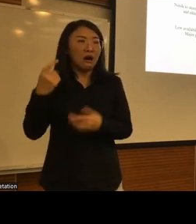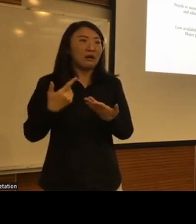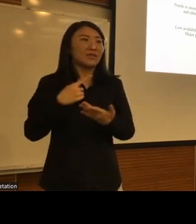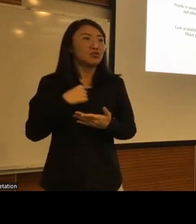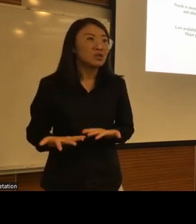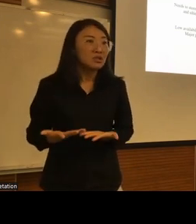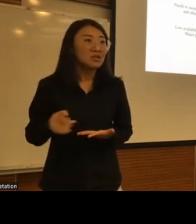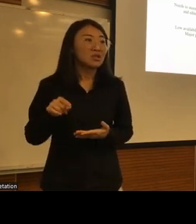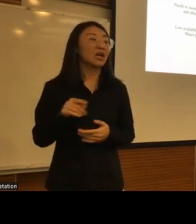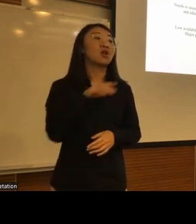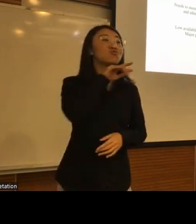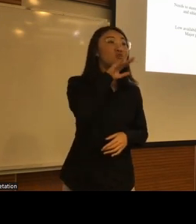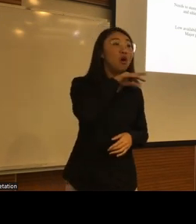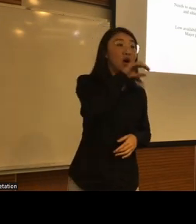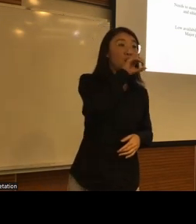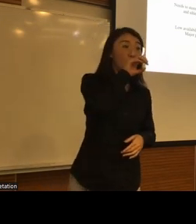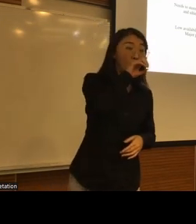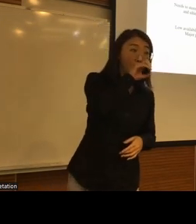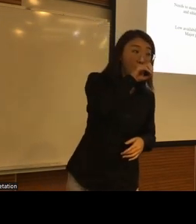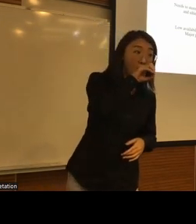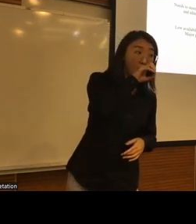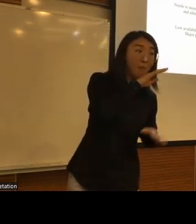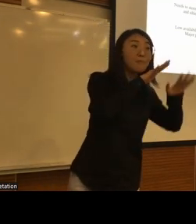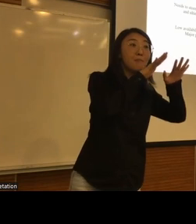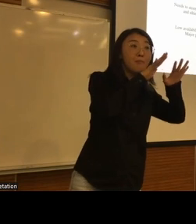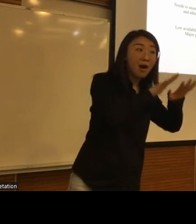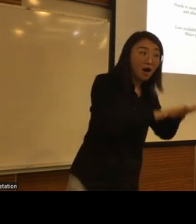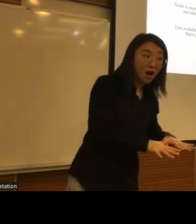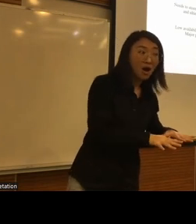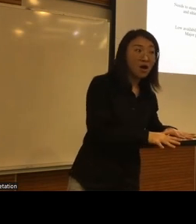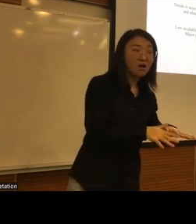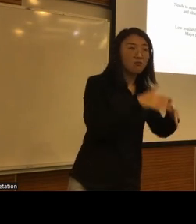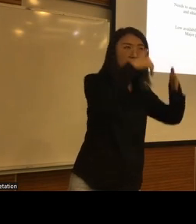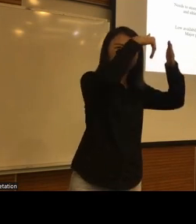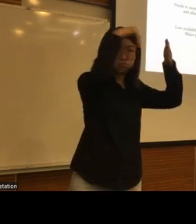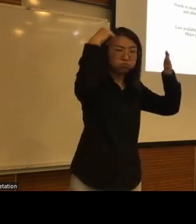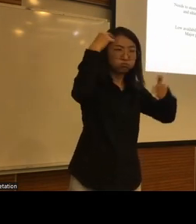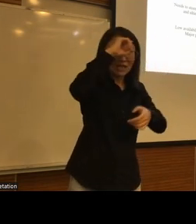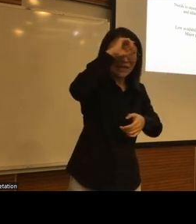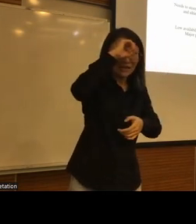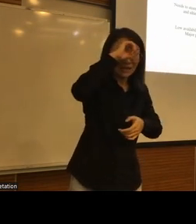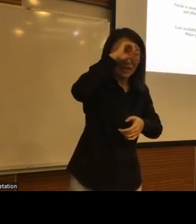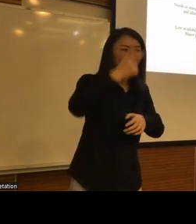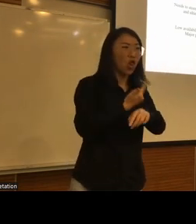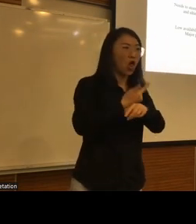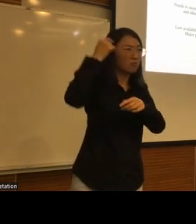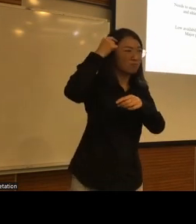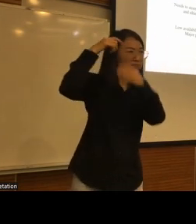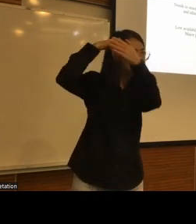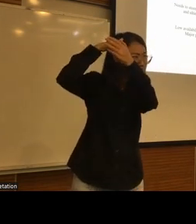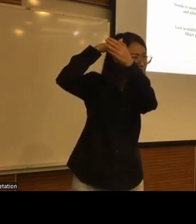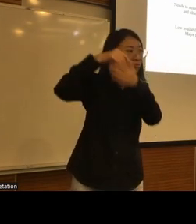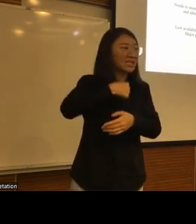If speech production is too slow, you need to store information in memory, what is called working